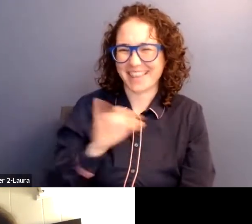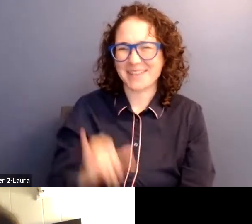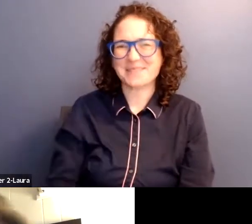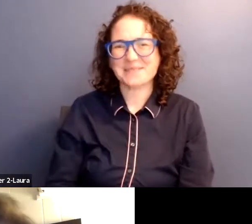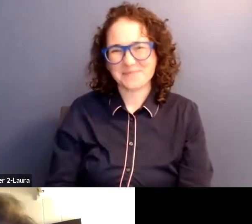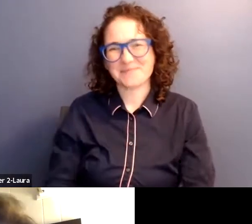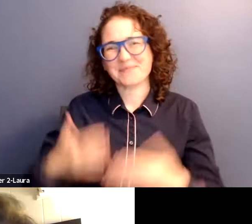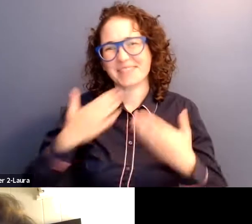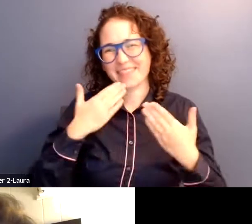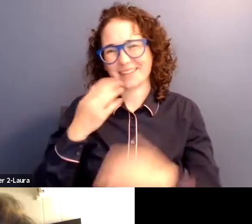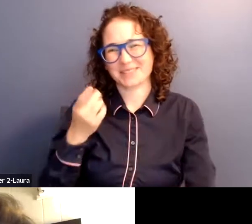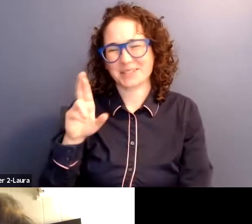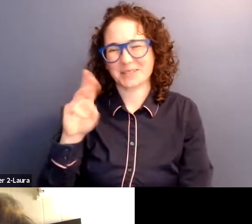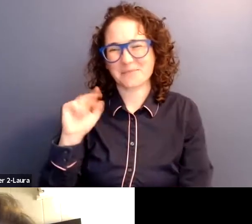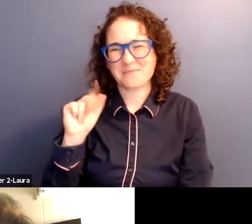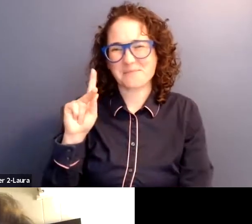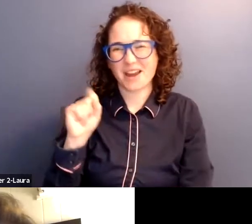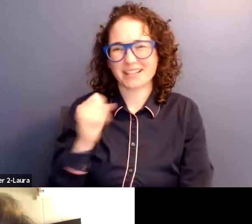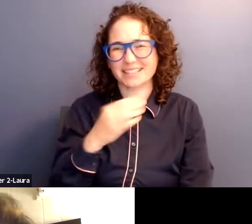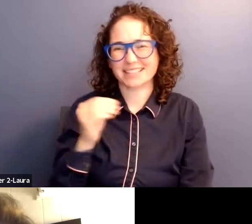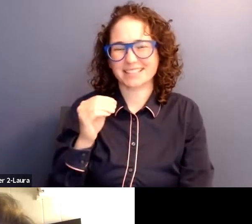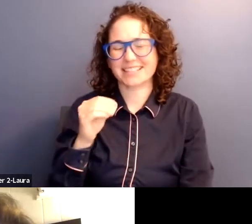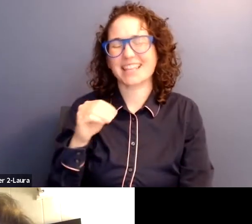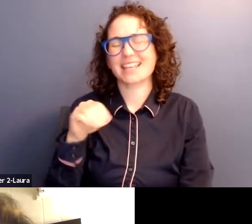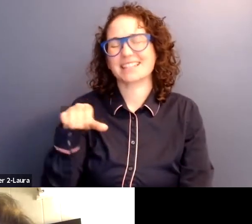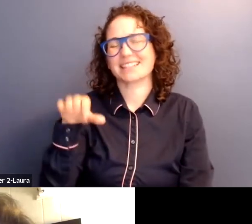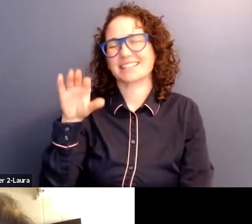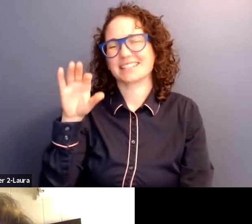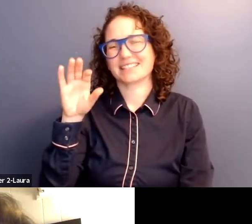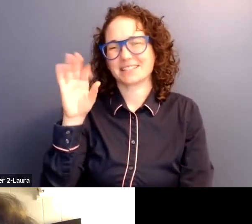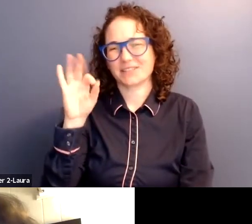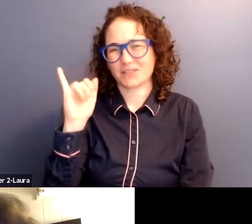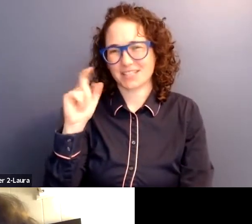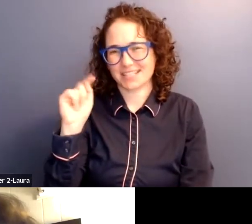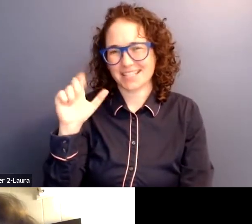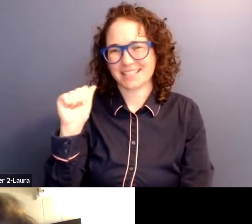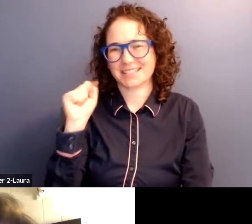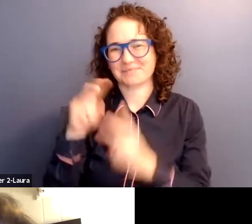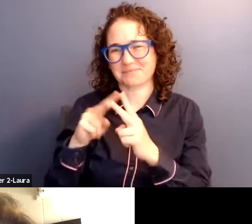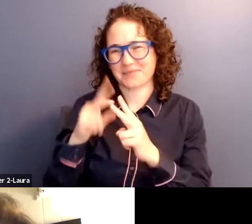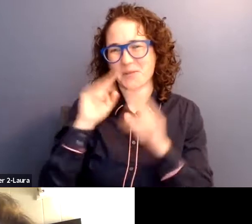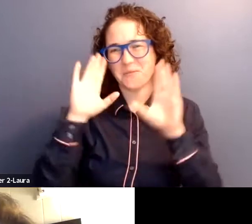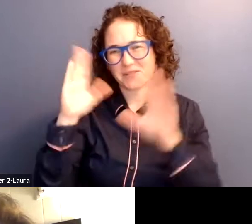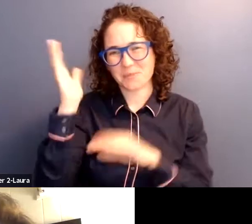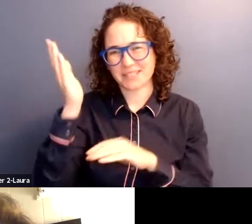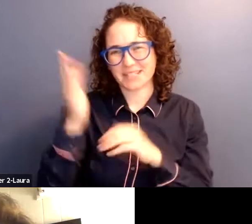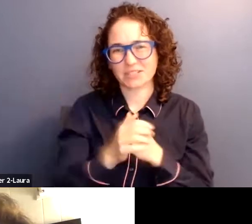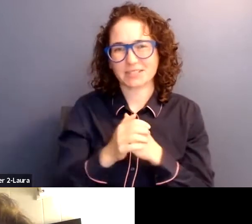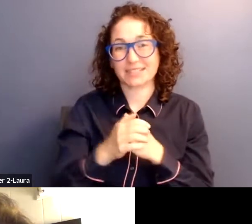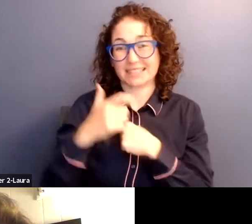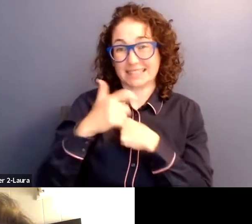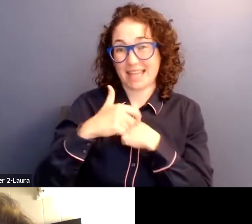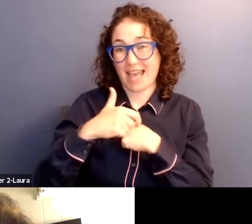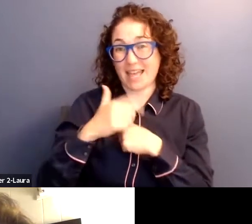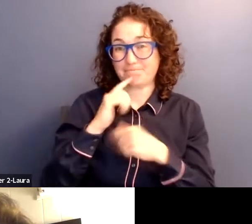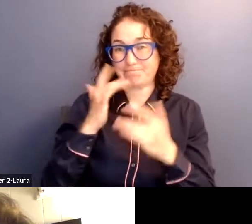want to thank Dr. Marks and Mr. Freitas for your wonderful presentations. For the sake of time, Vincent, we're going